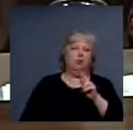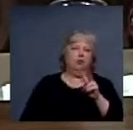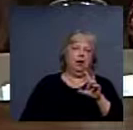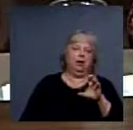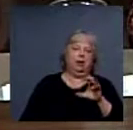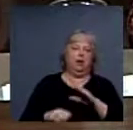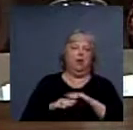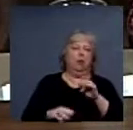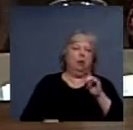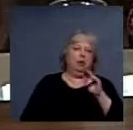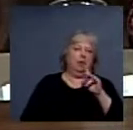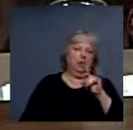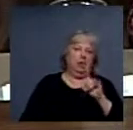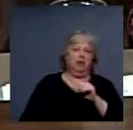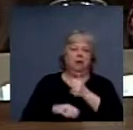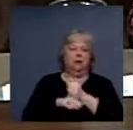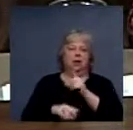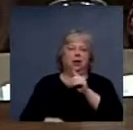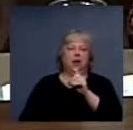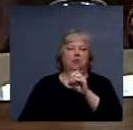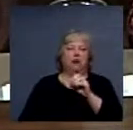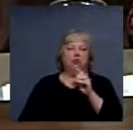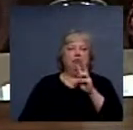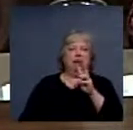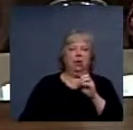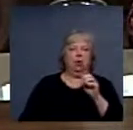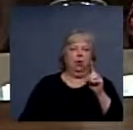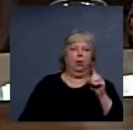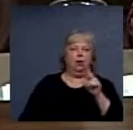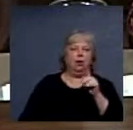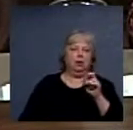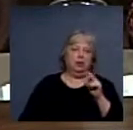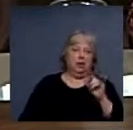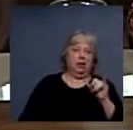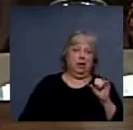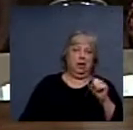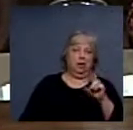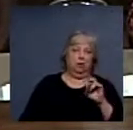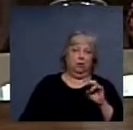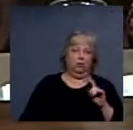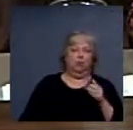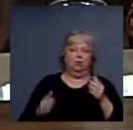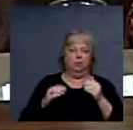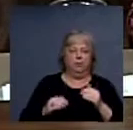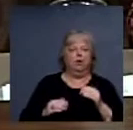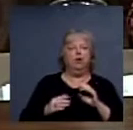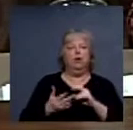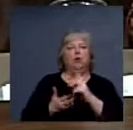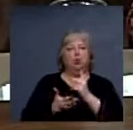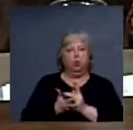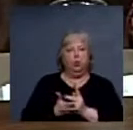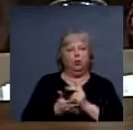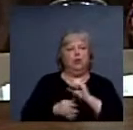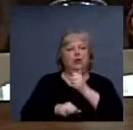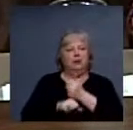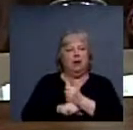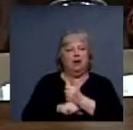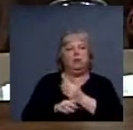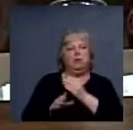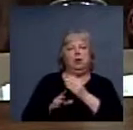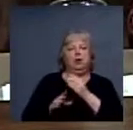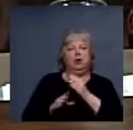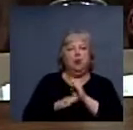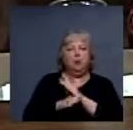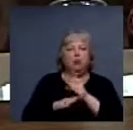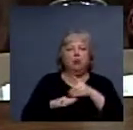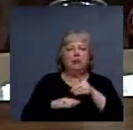form PDC, located 11,601 Canis Road. An ordinance to approve a planned zoning development and establish a planned commercial district